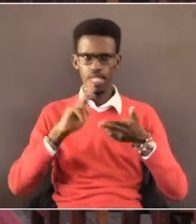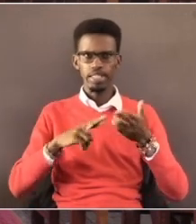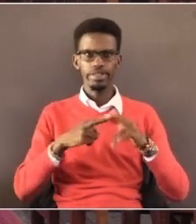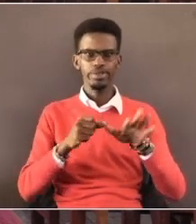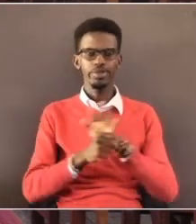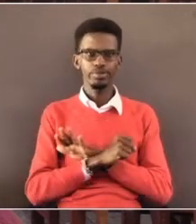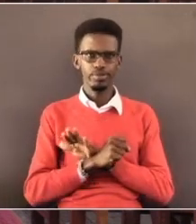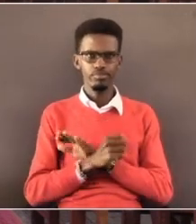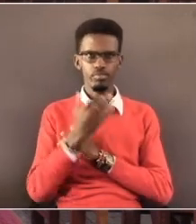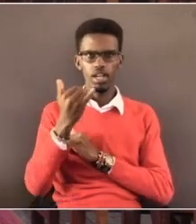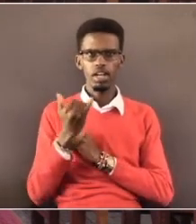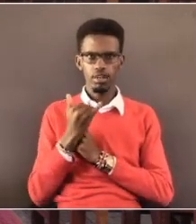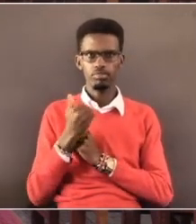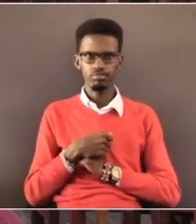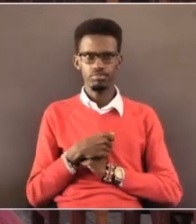relationship. Now,